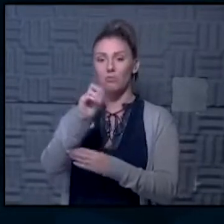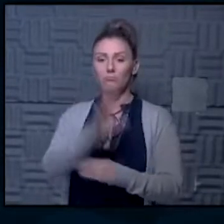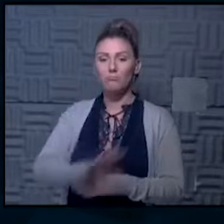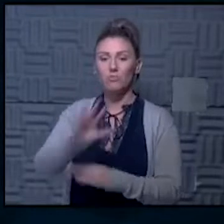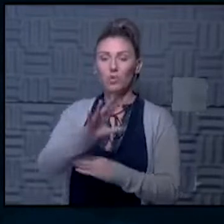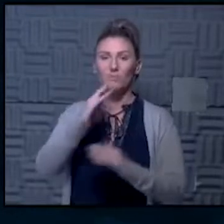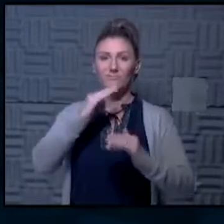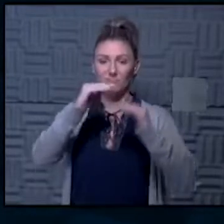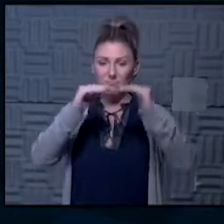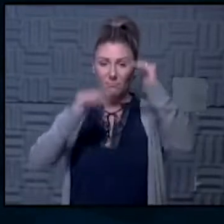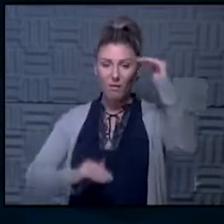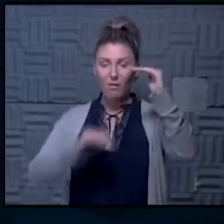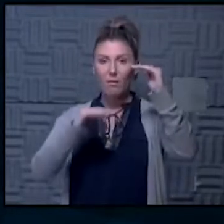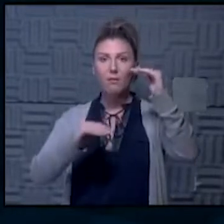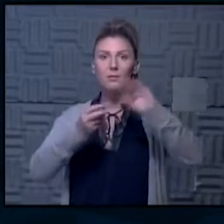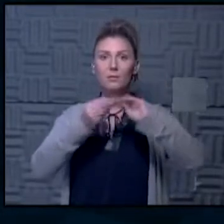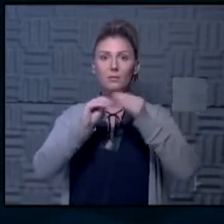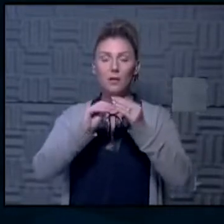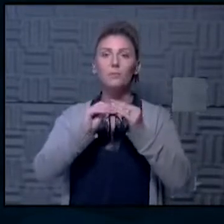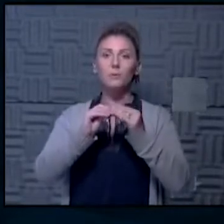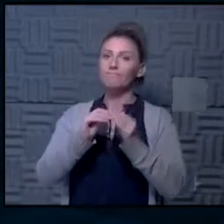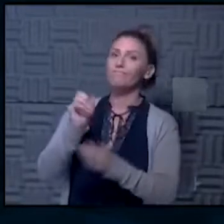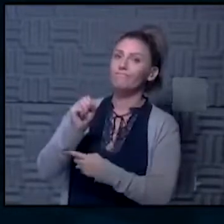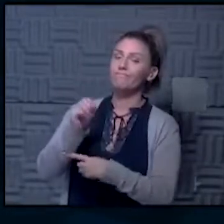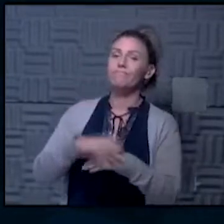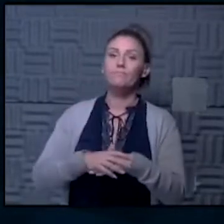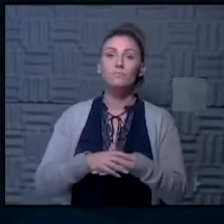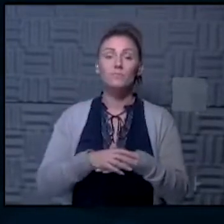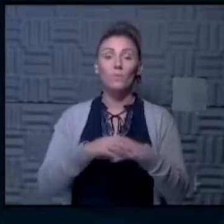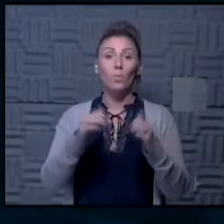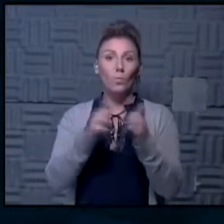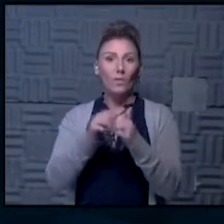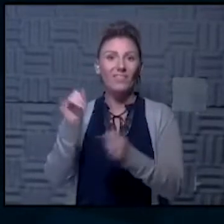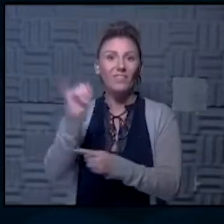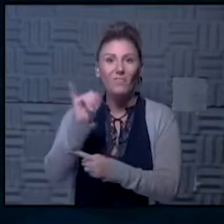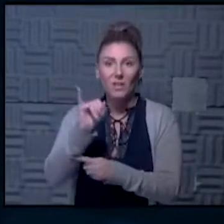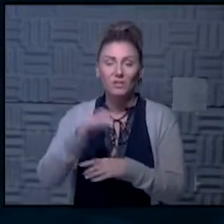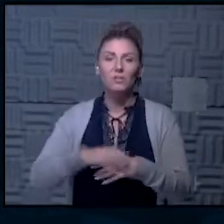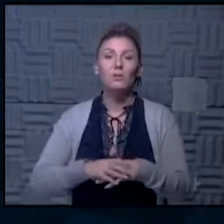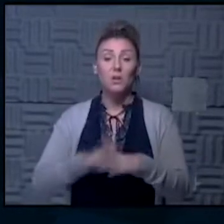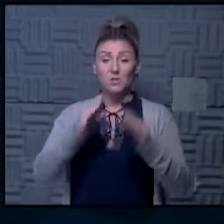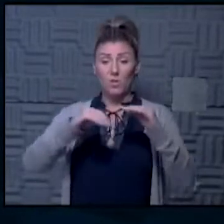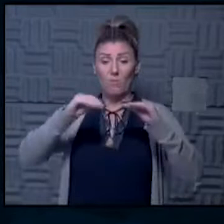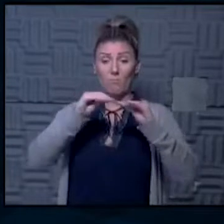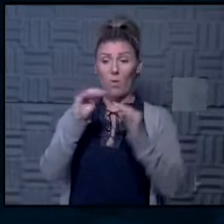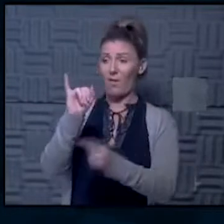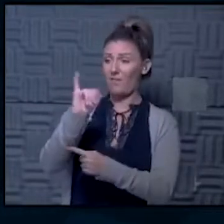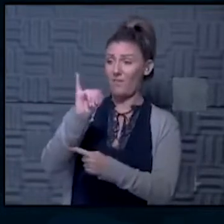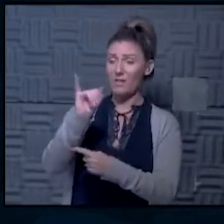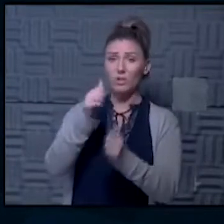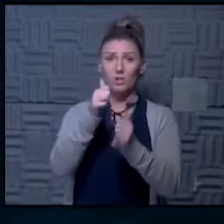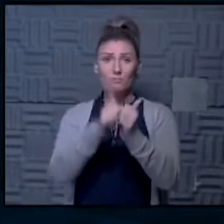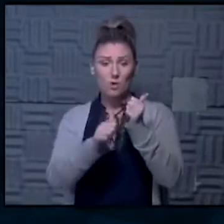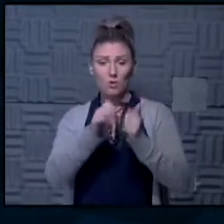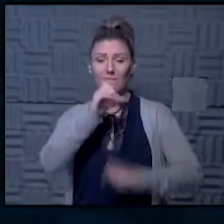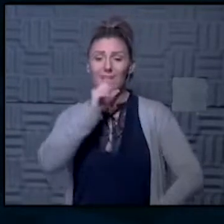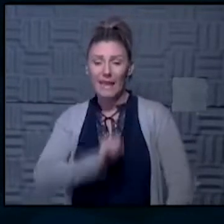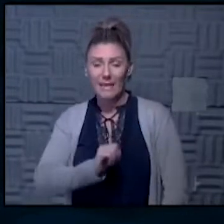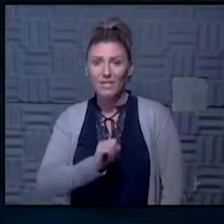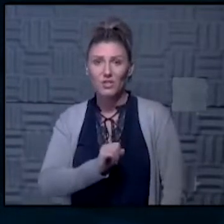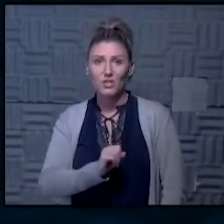a disproportionate number of infections, so more infections per